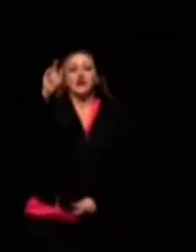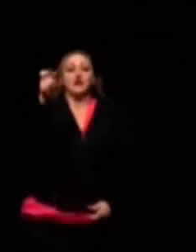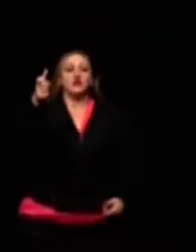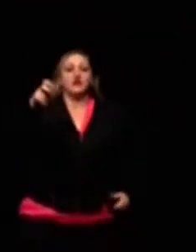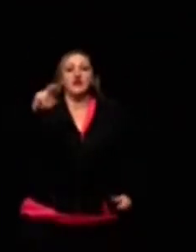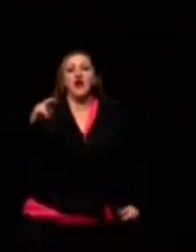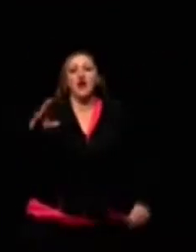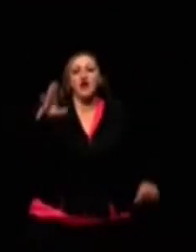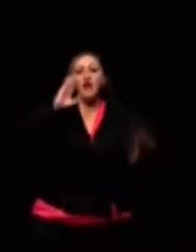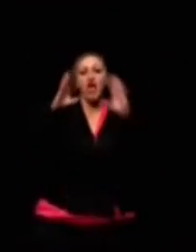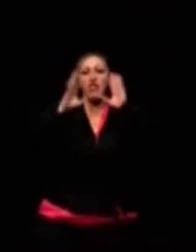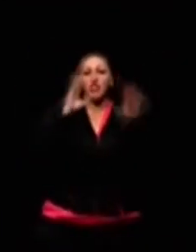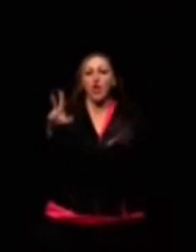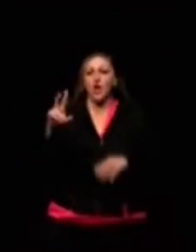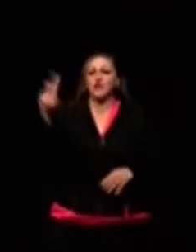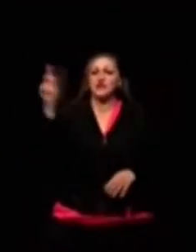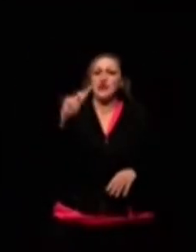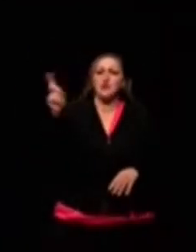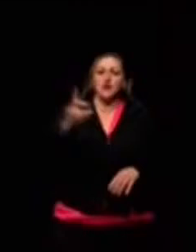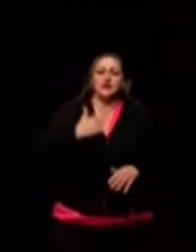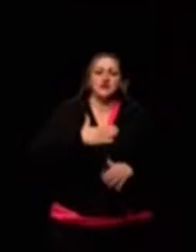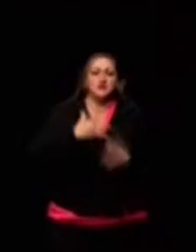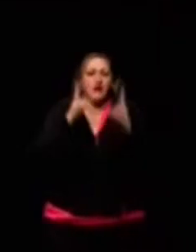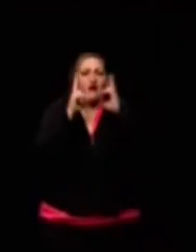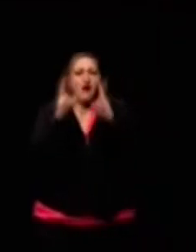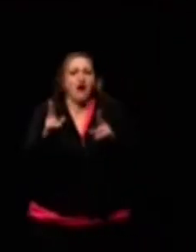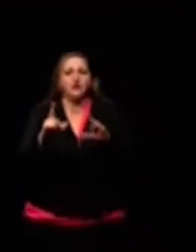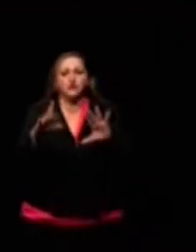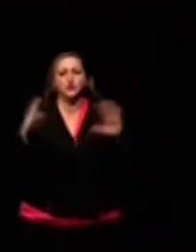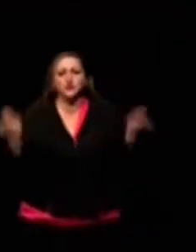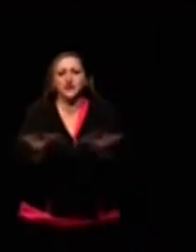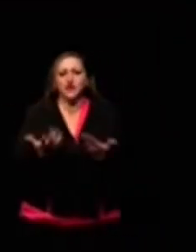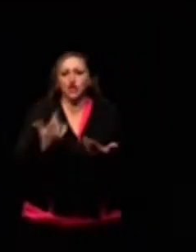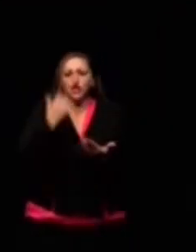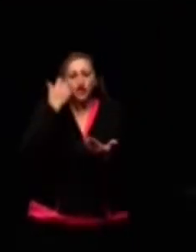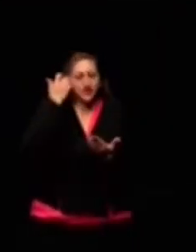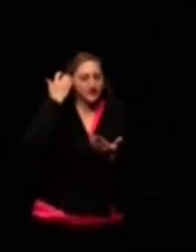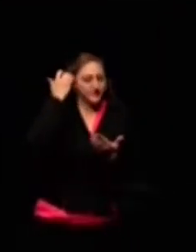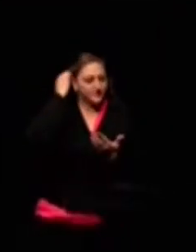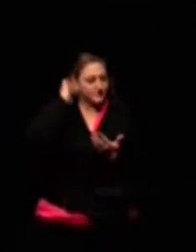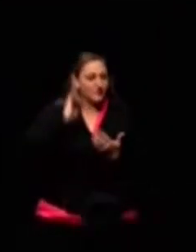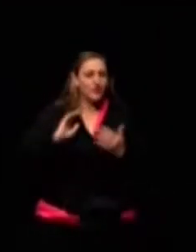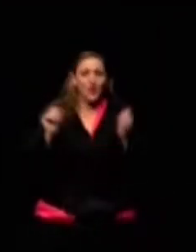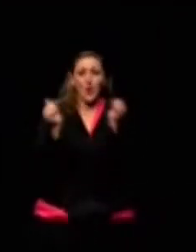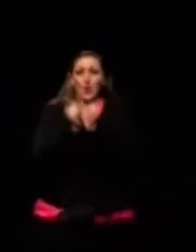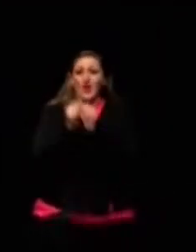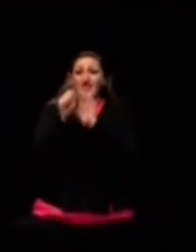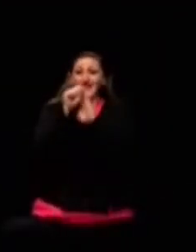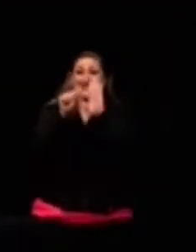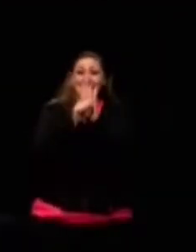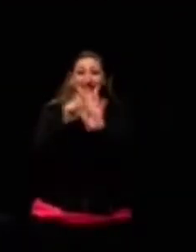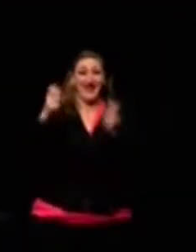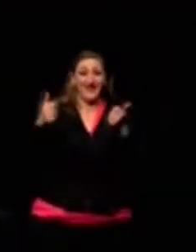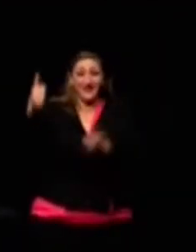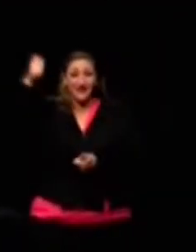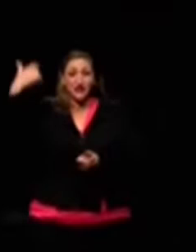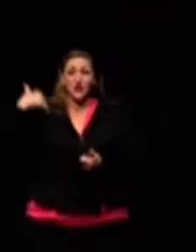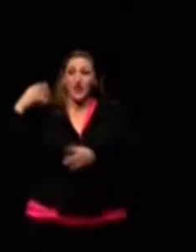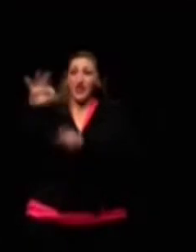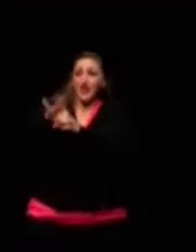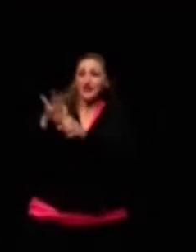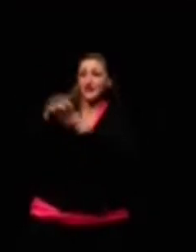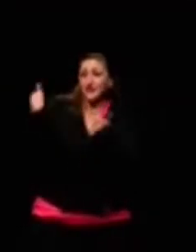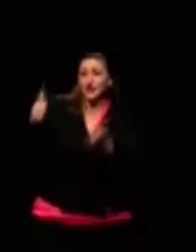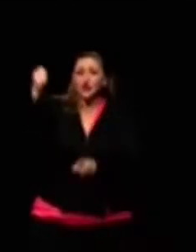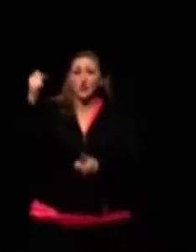Hello, Democrats. It's my great honor to be here with state officials, with elected officials,